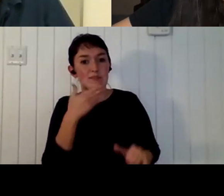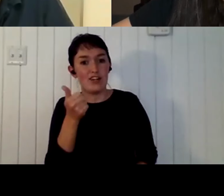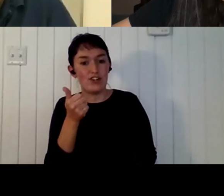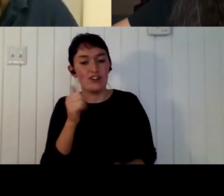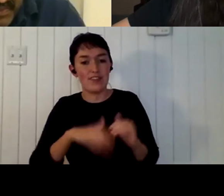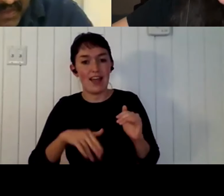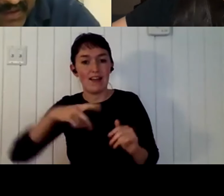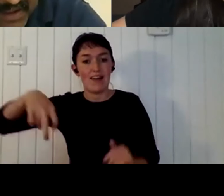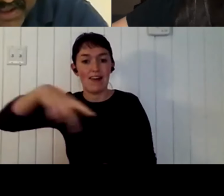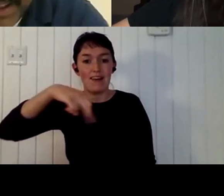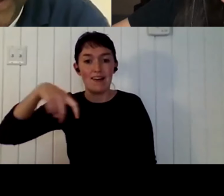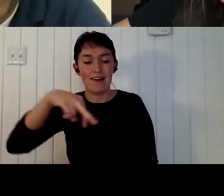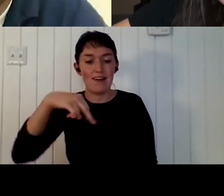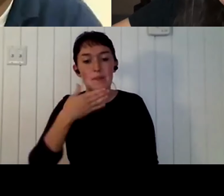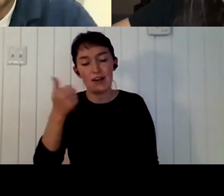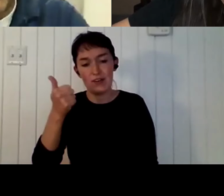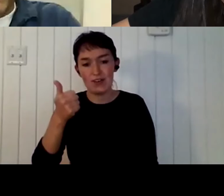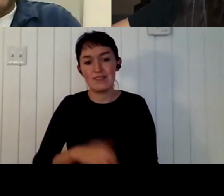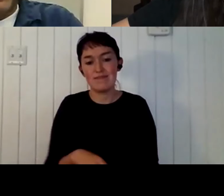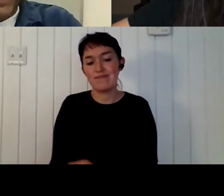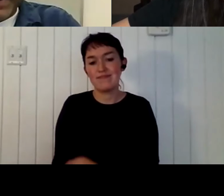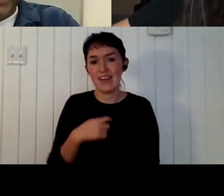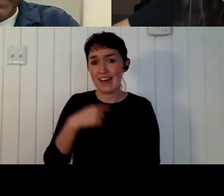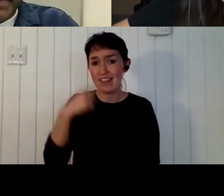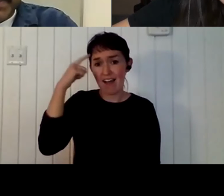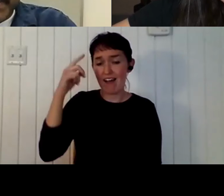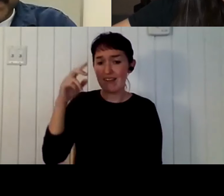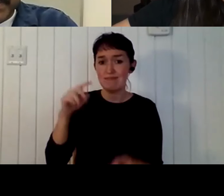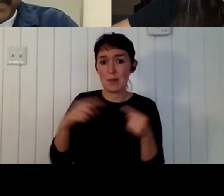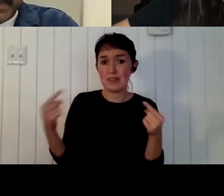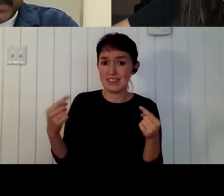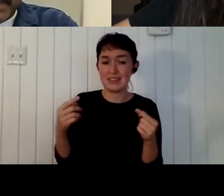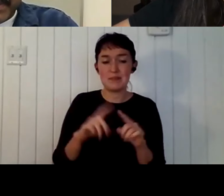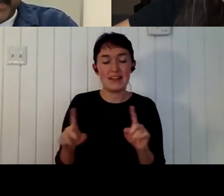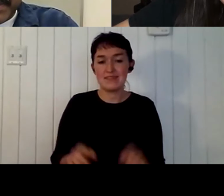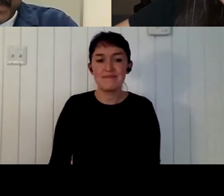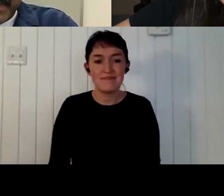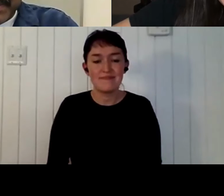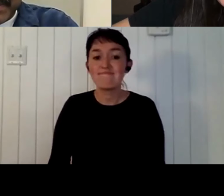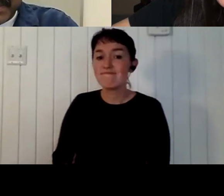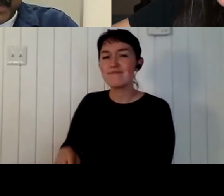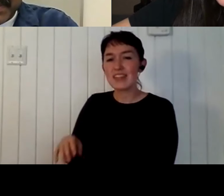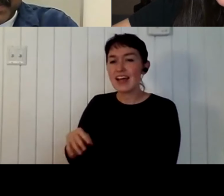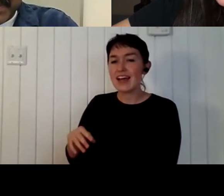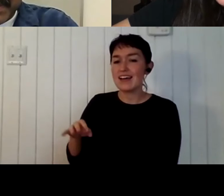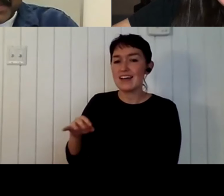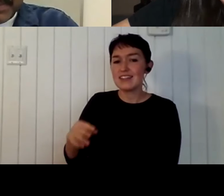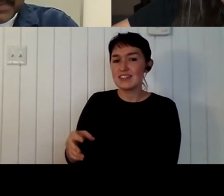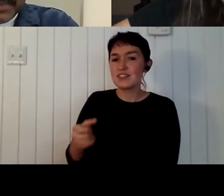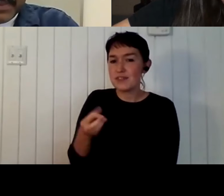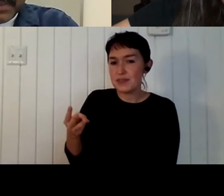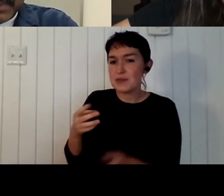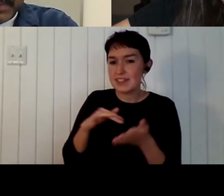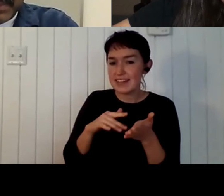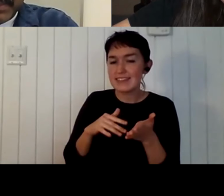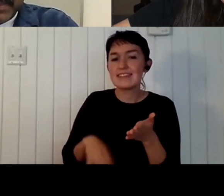anything useful, but I guess I'm wrong. I guess we should be in bed, just trying our best. There have been a couple of studies, again, this is like, a few